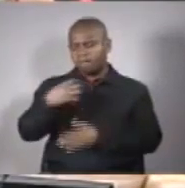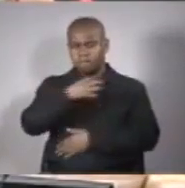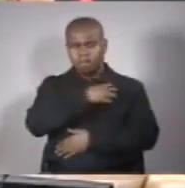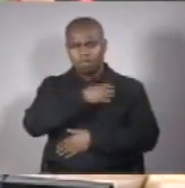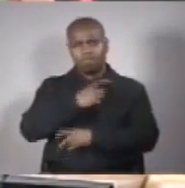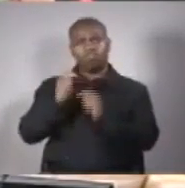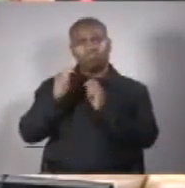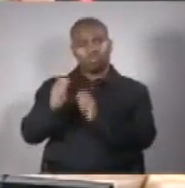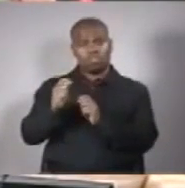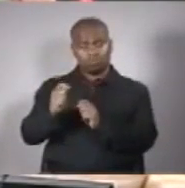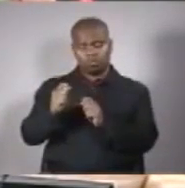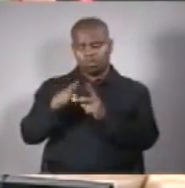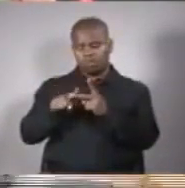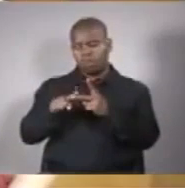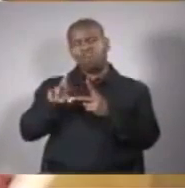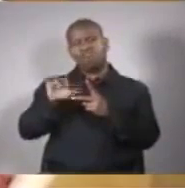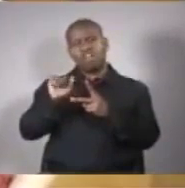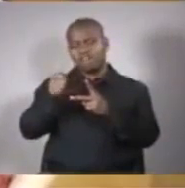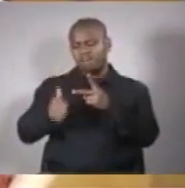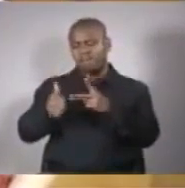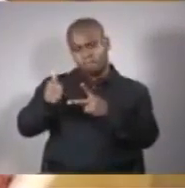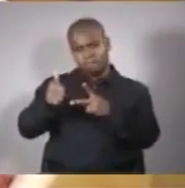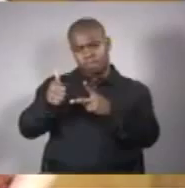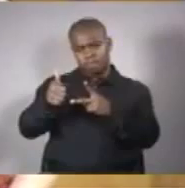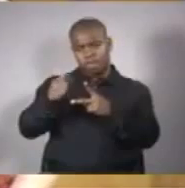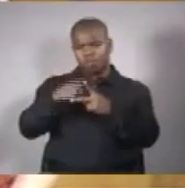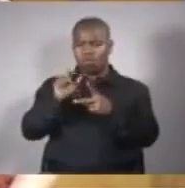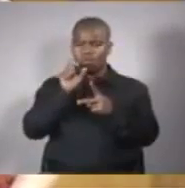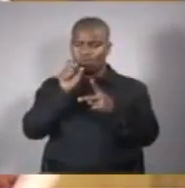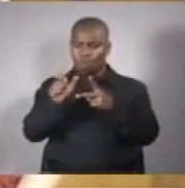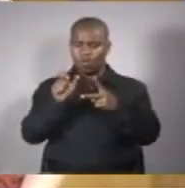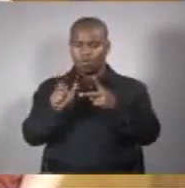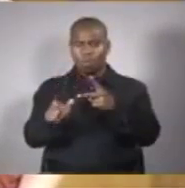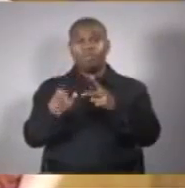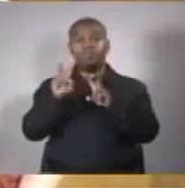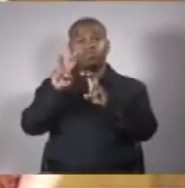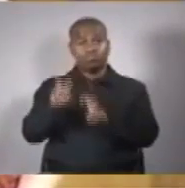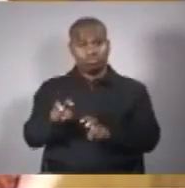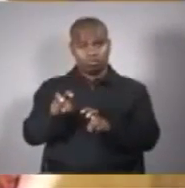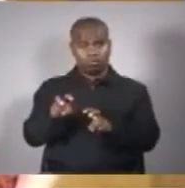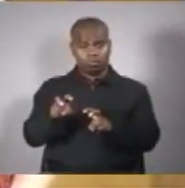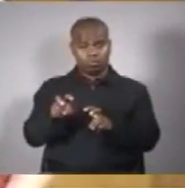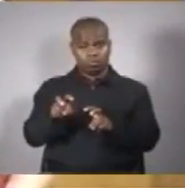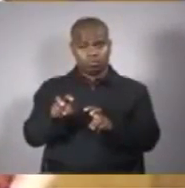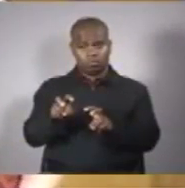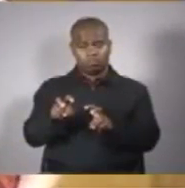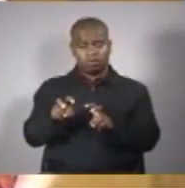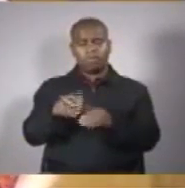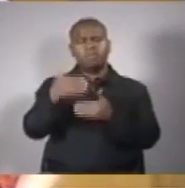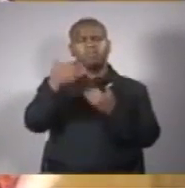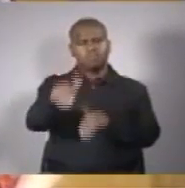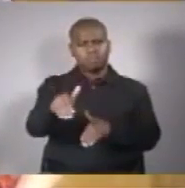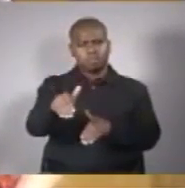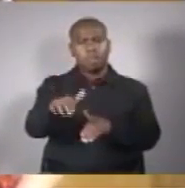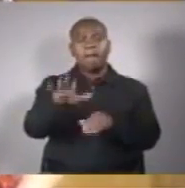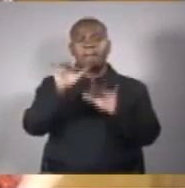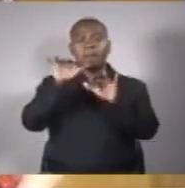the CEO of RAF in respect of RAPs. Whilst the deadline of a public